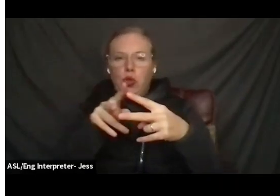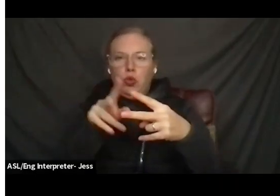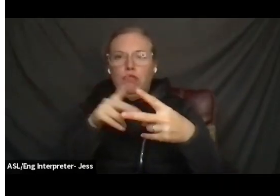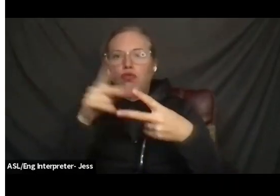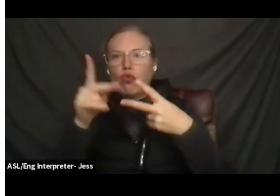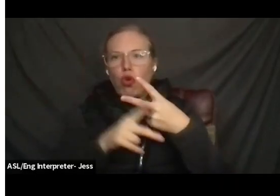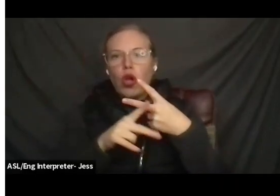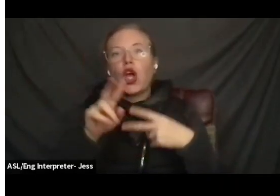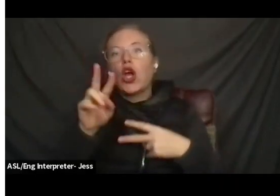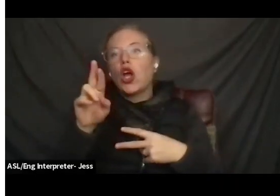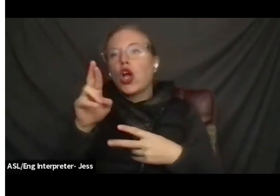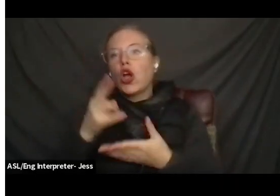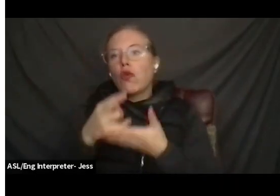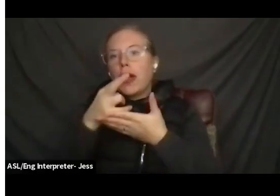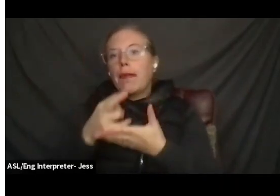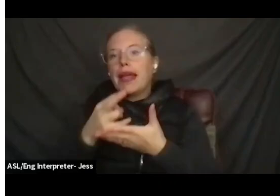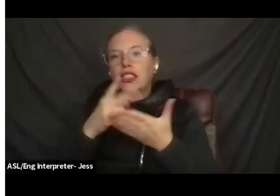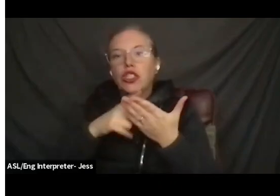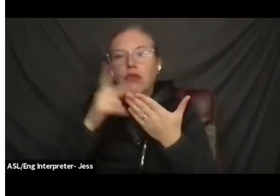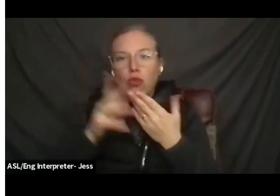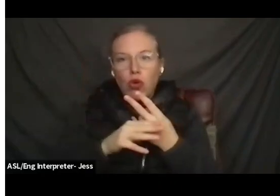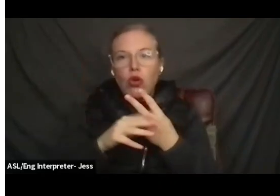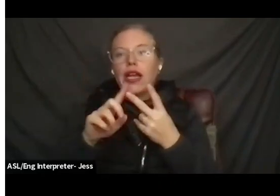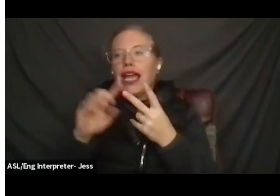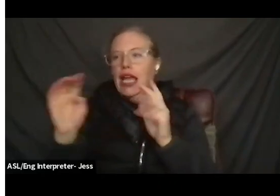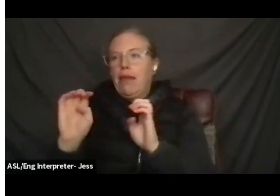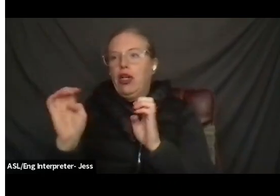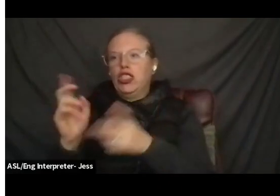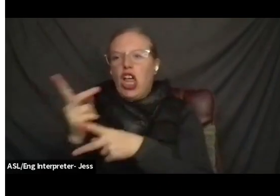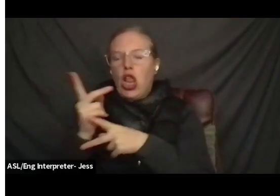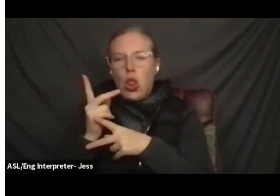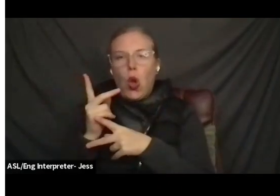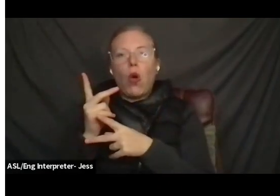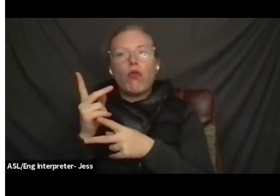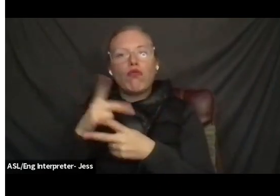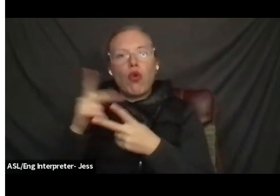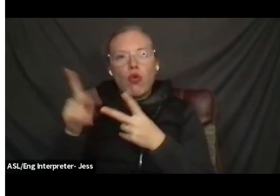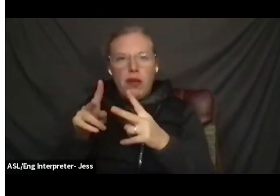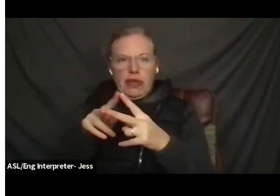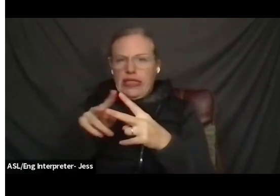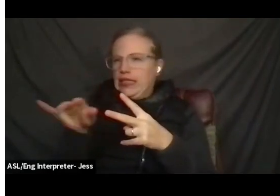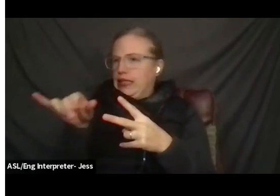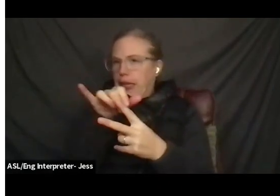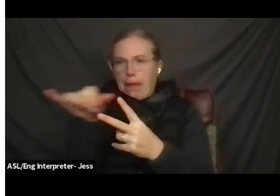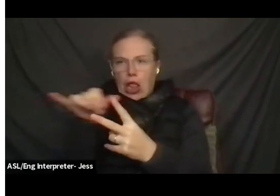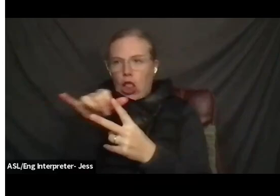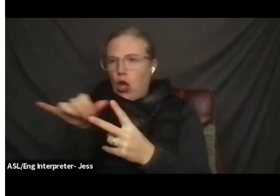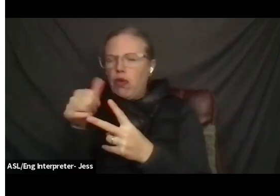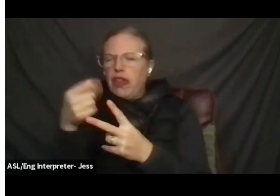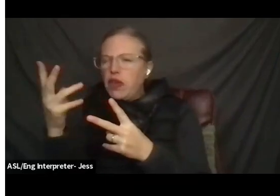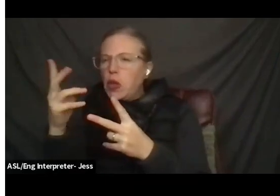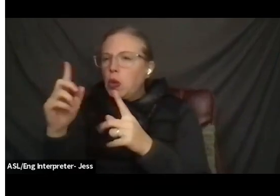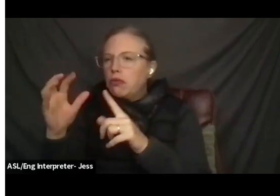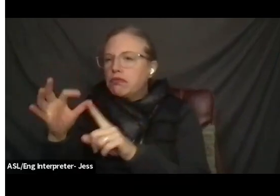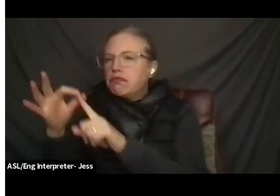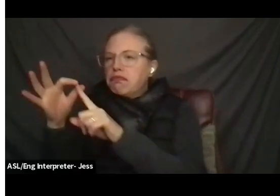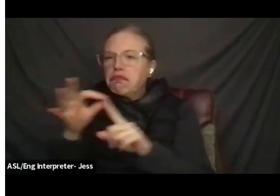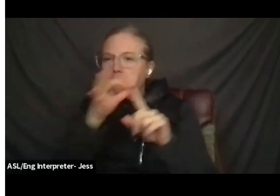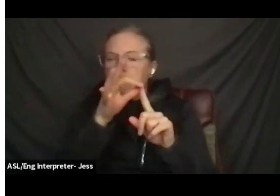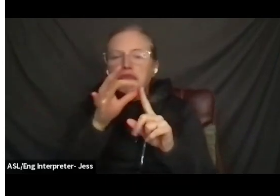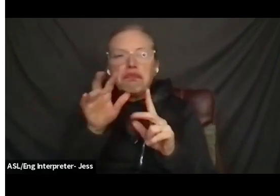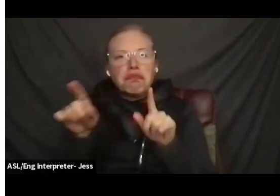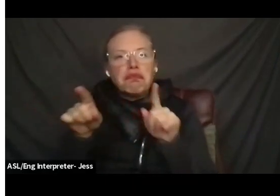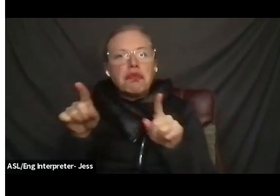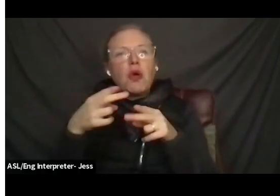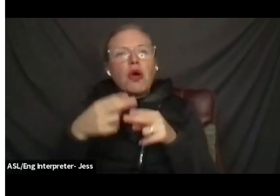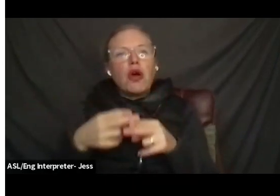the Rehabilitation Loan Program and the Emergency Loan Program. There are many similarities between the two with a few differences. We